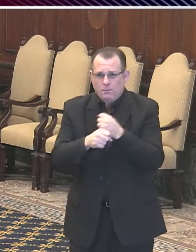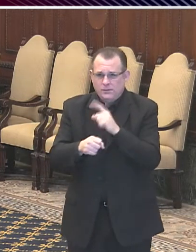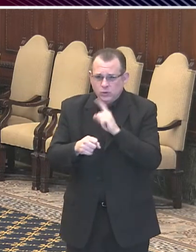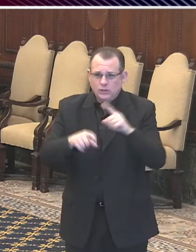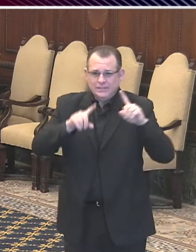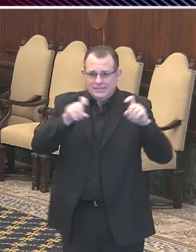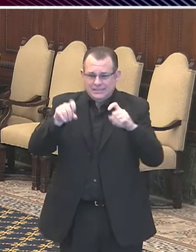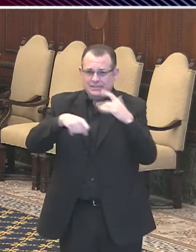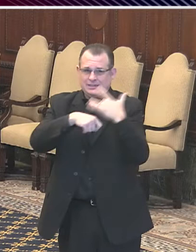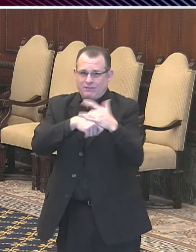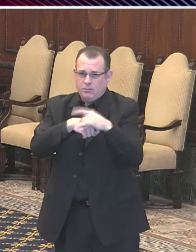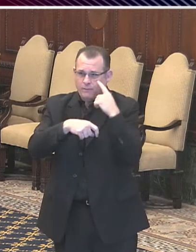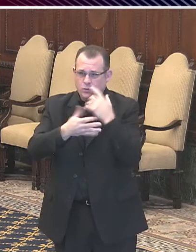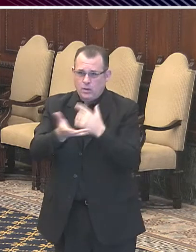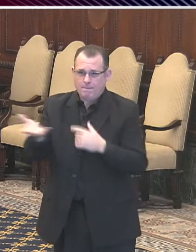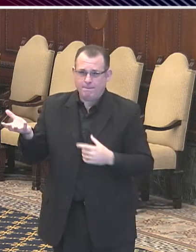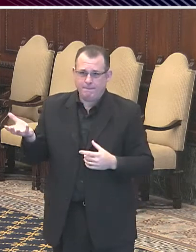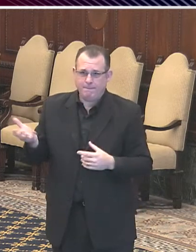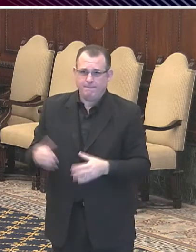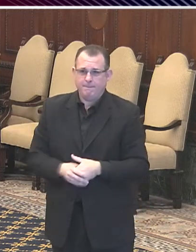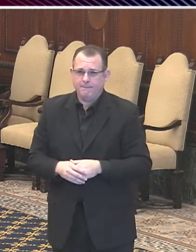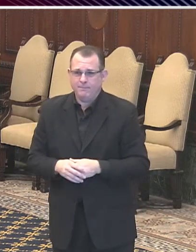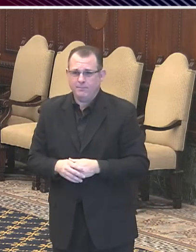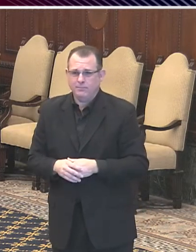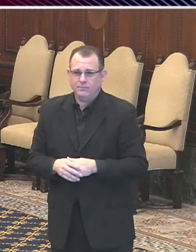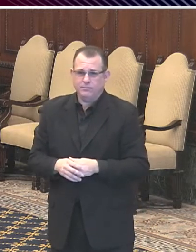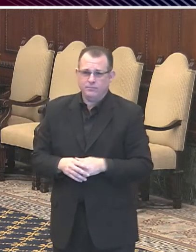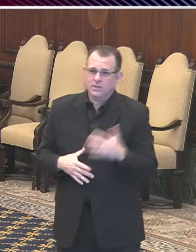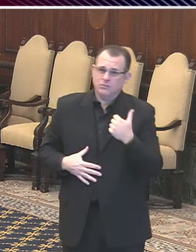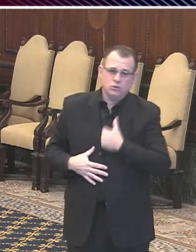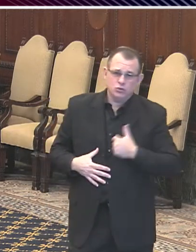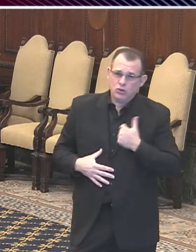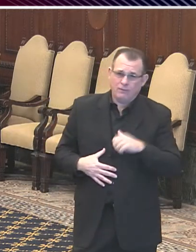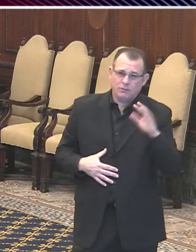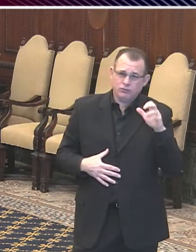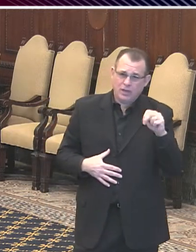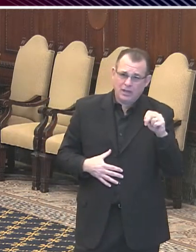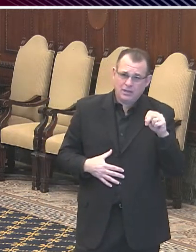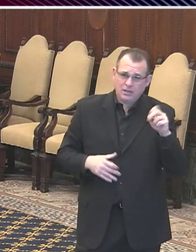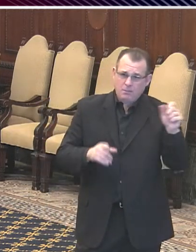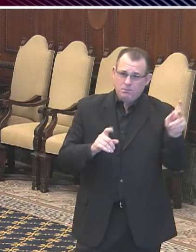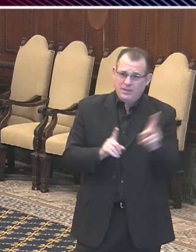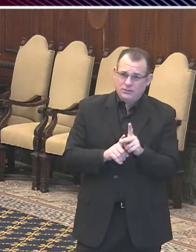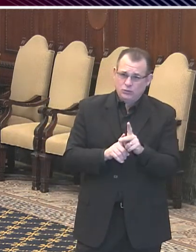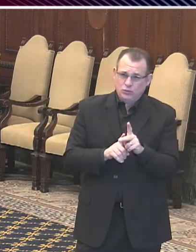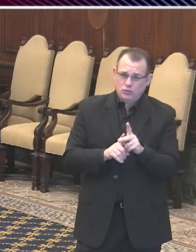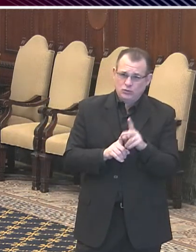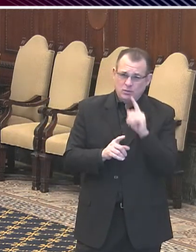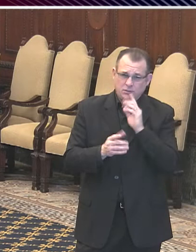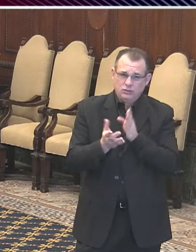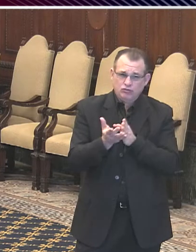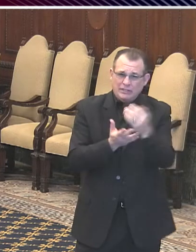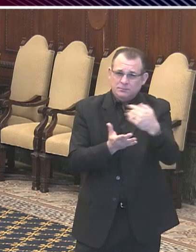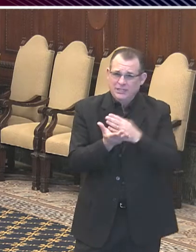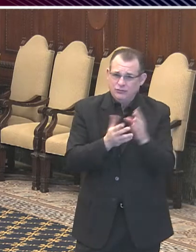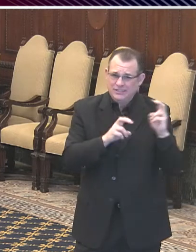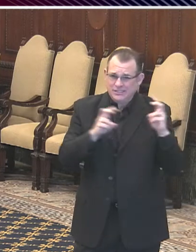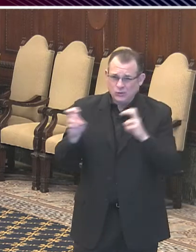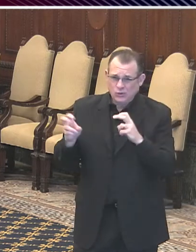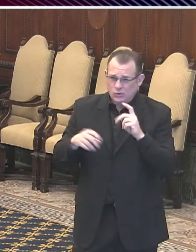Thanks very much. And I'm sorry to do this, Brian, but to come back to the transparency issue on the cases among city